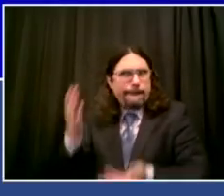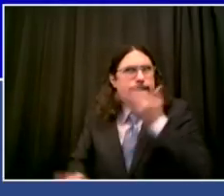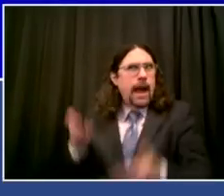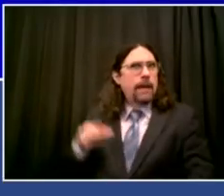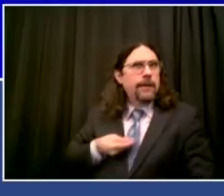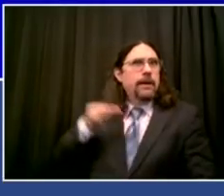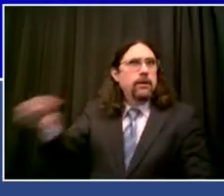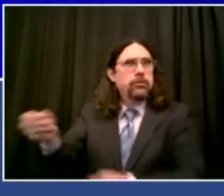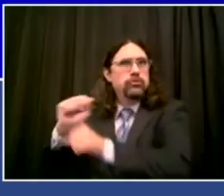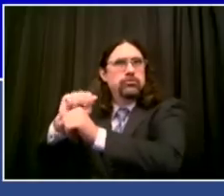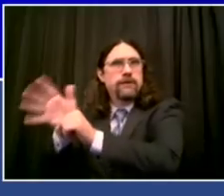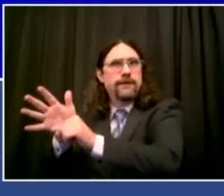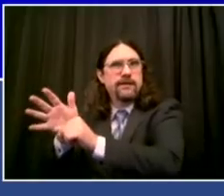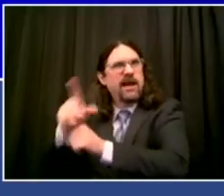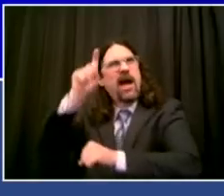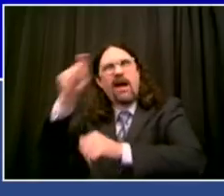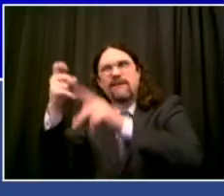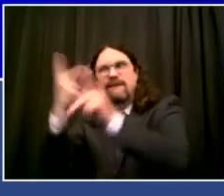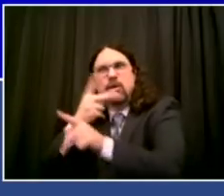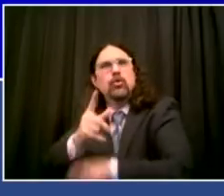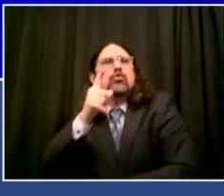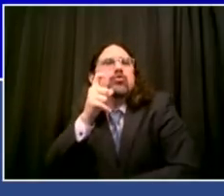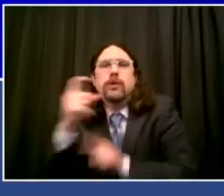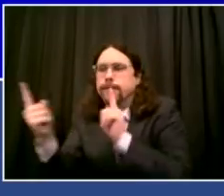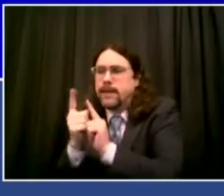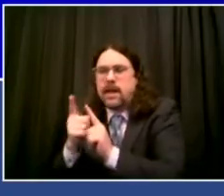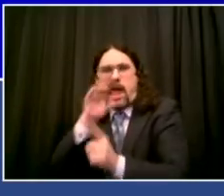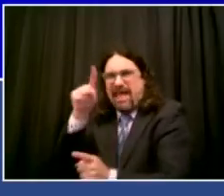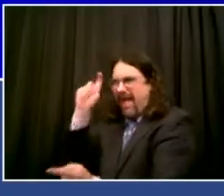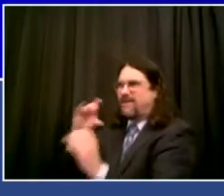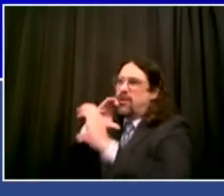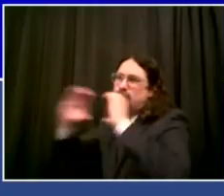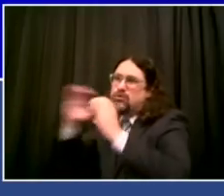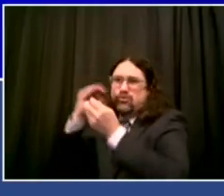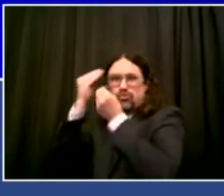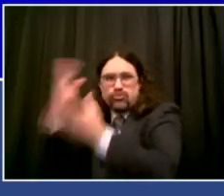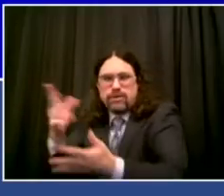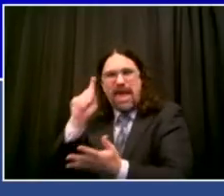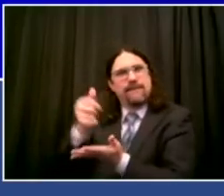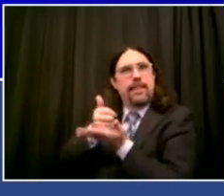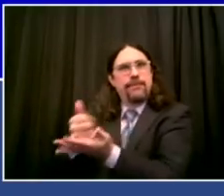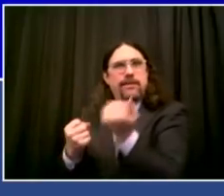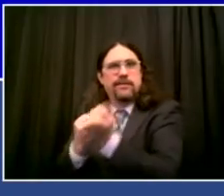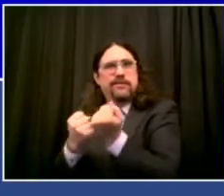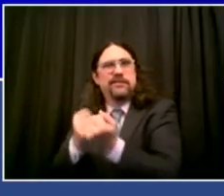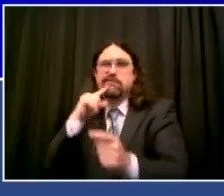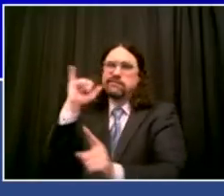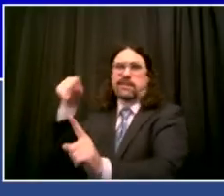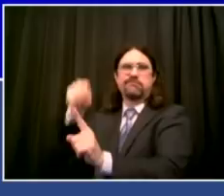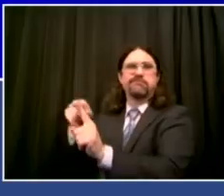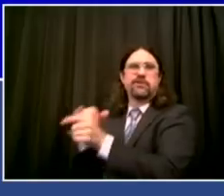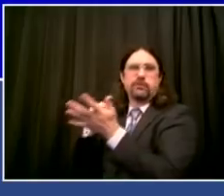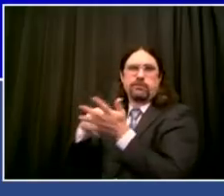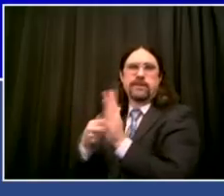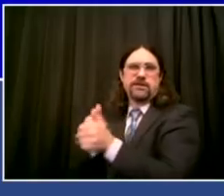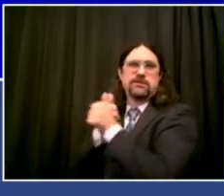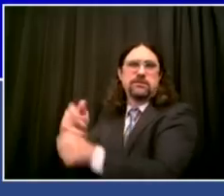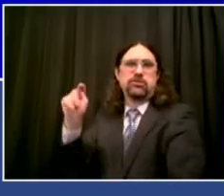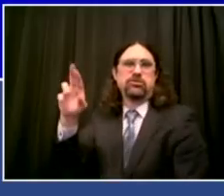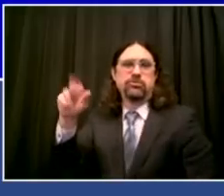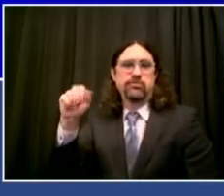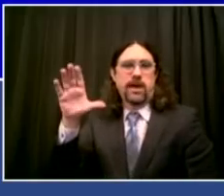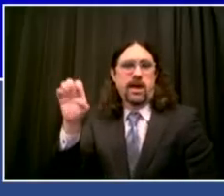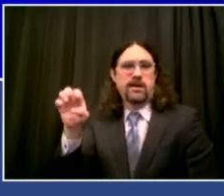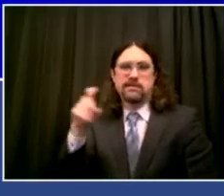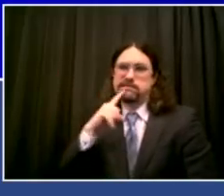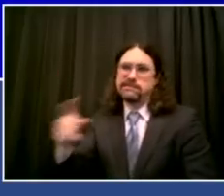coronavirus. This is a big muscular effort, and the goal we had set was to have 1,000 tracers available